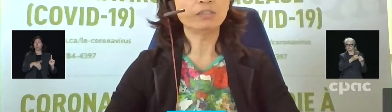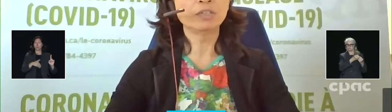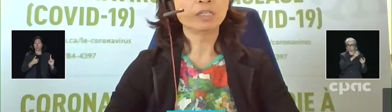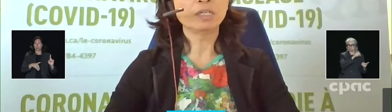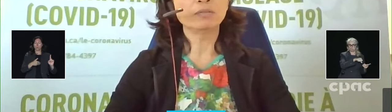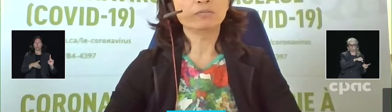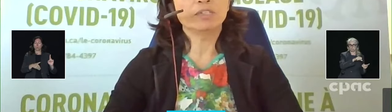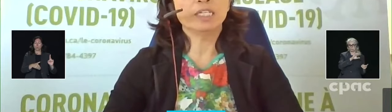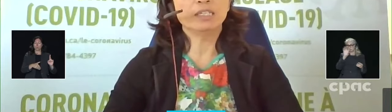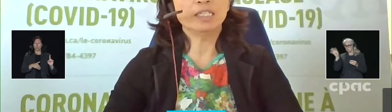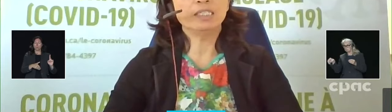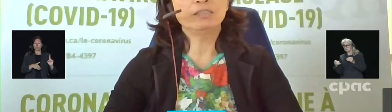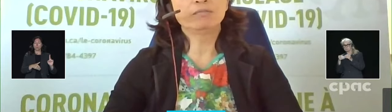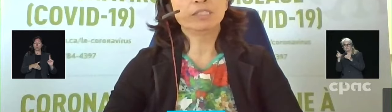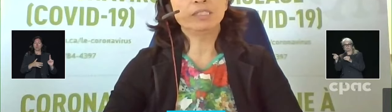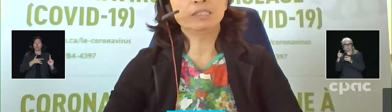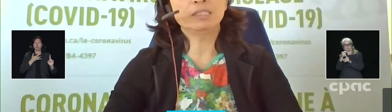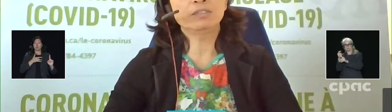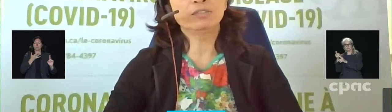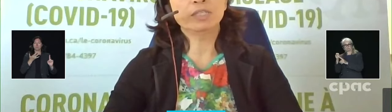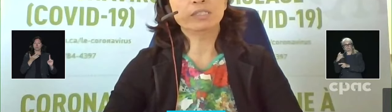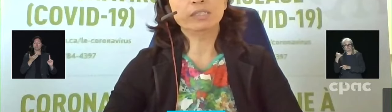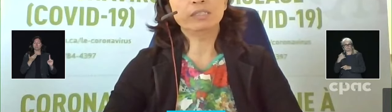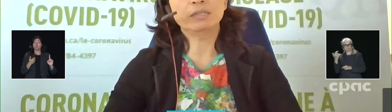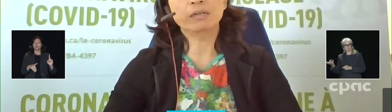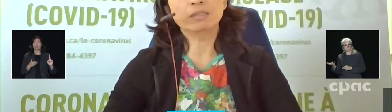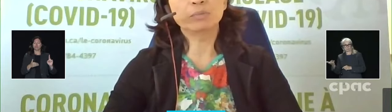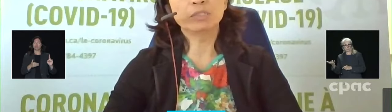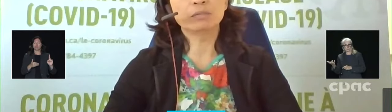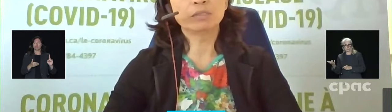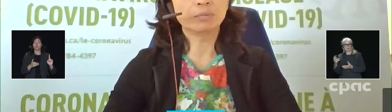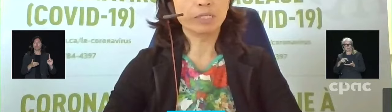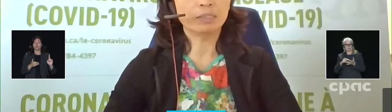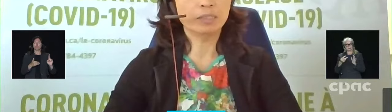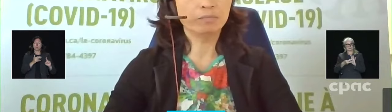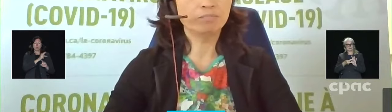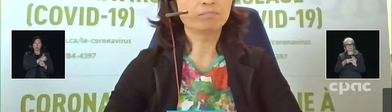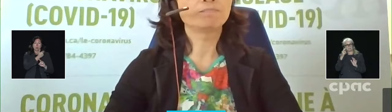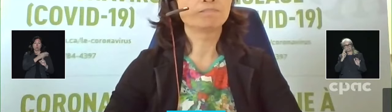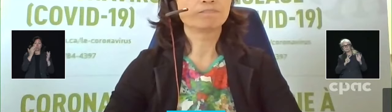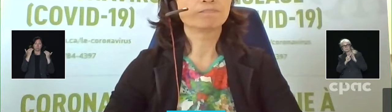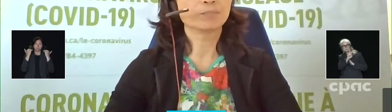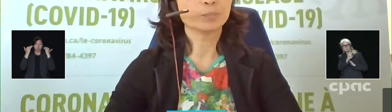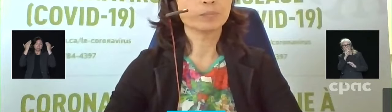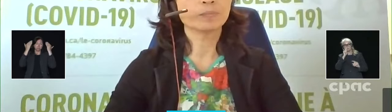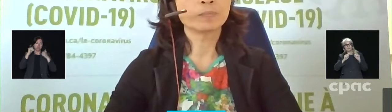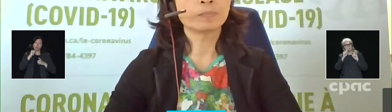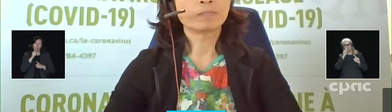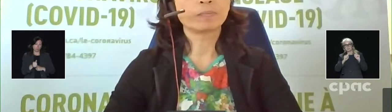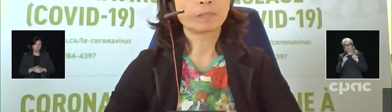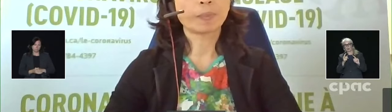is that you are very unlikely to exceed hospital capacity.